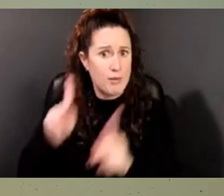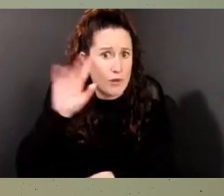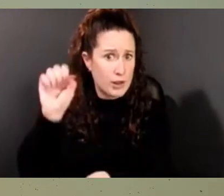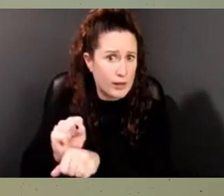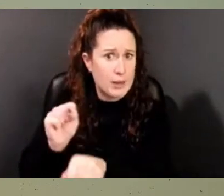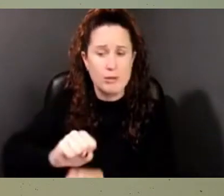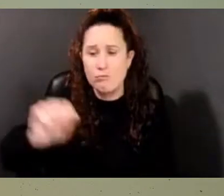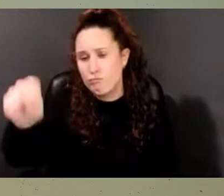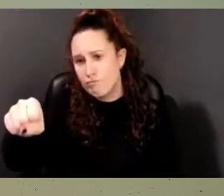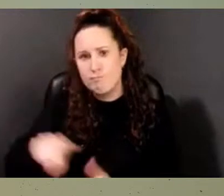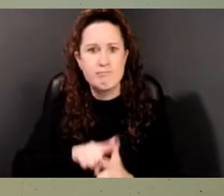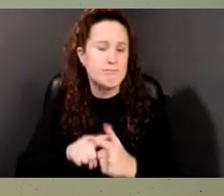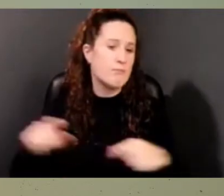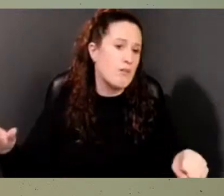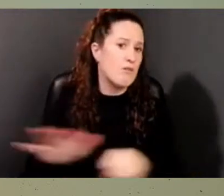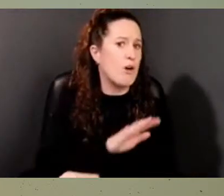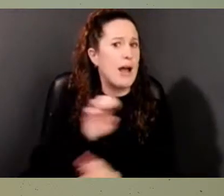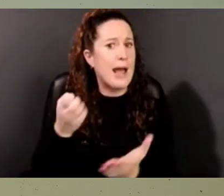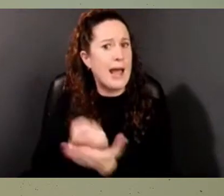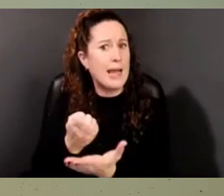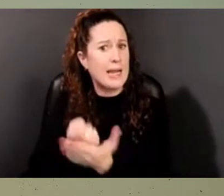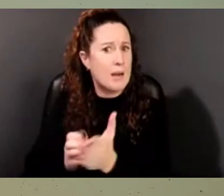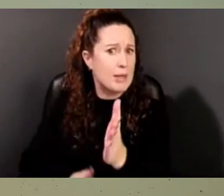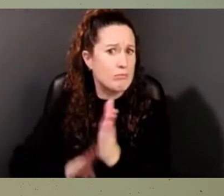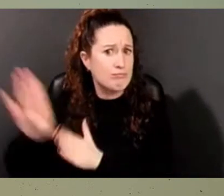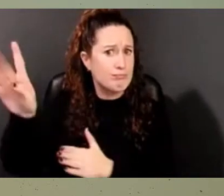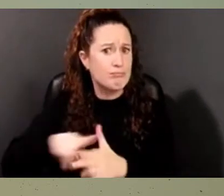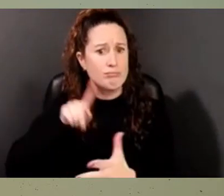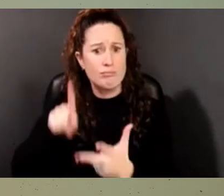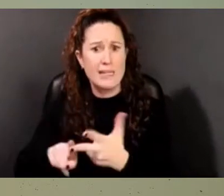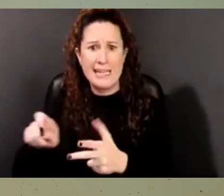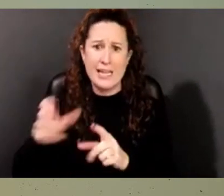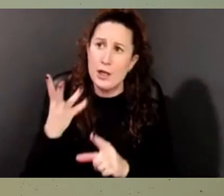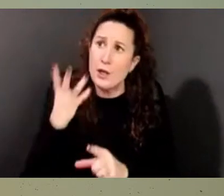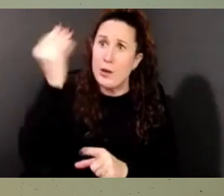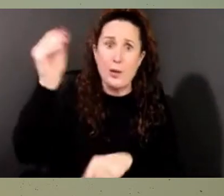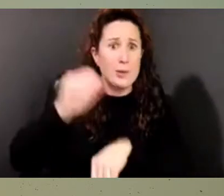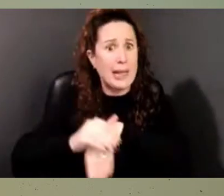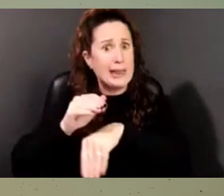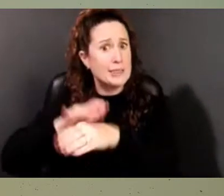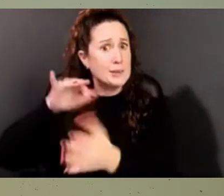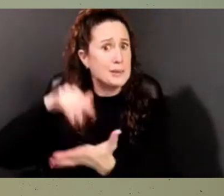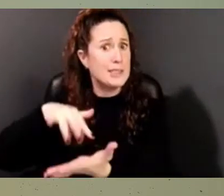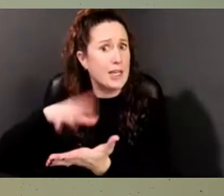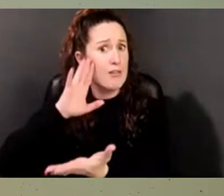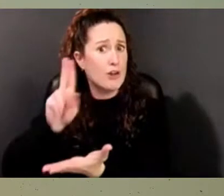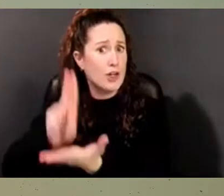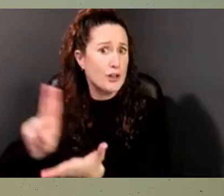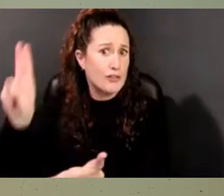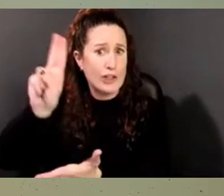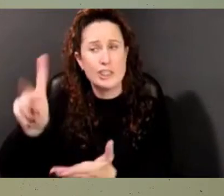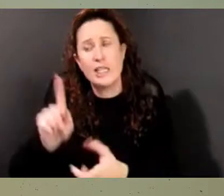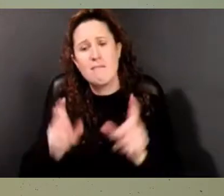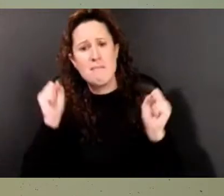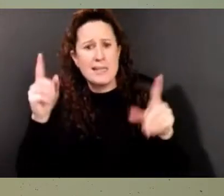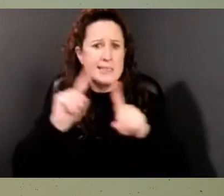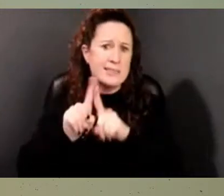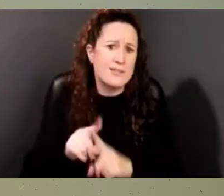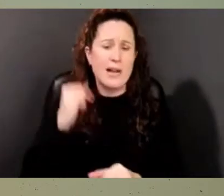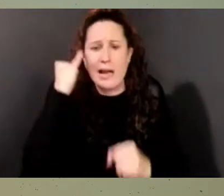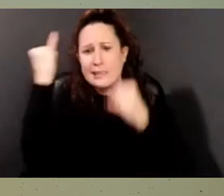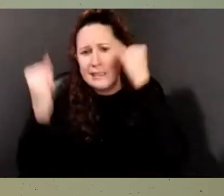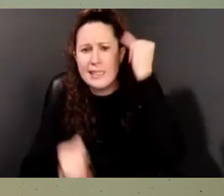complete economic engine, and he was able to go out and go to England and study and write up all these ideas, right? Because he